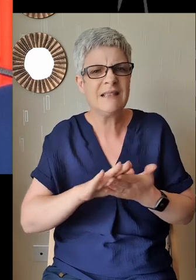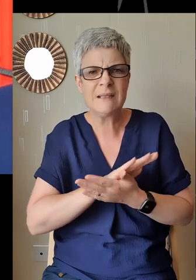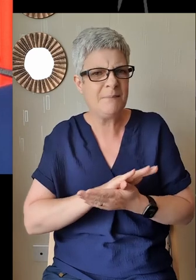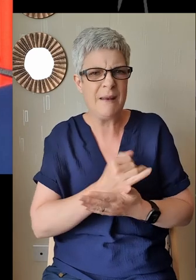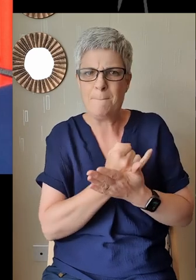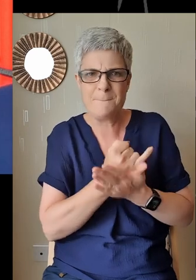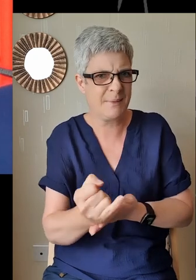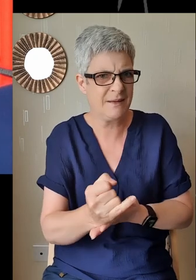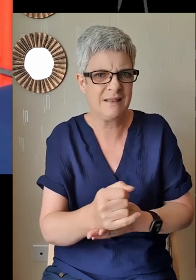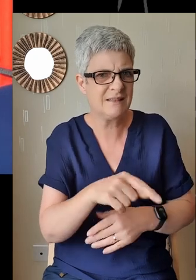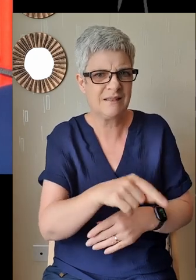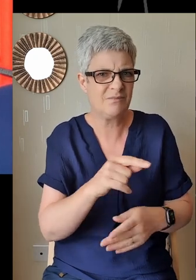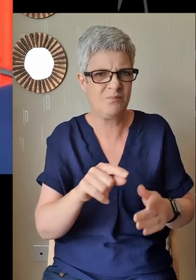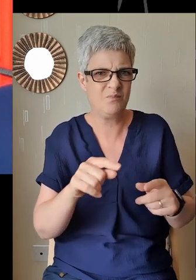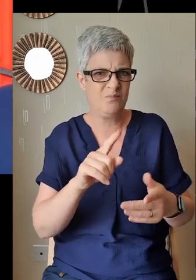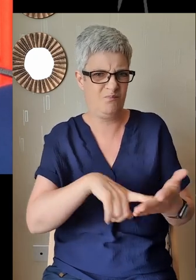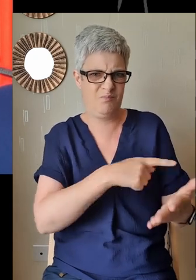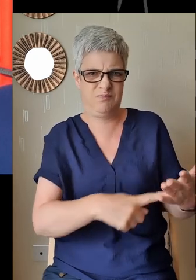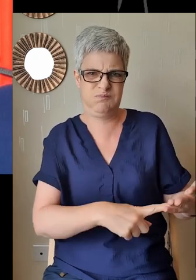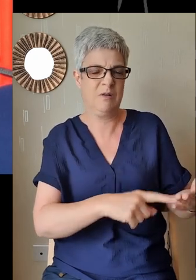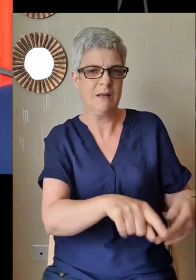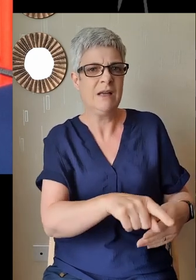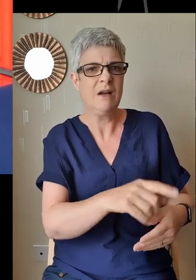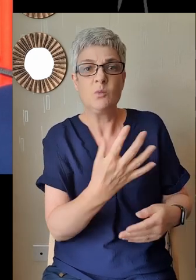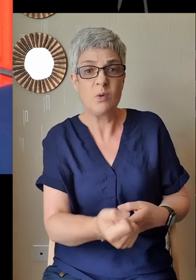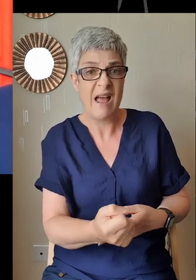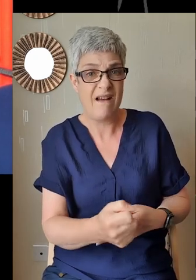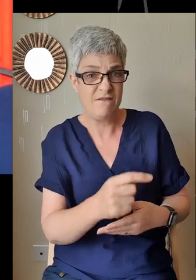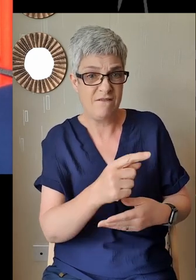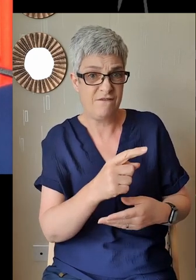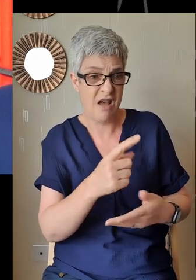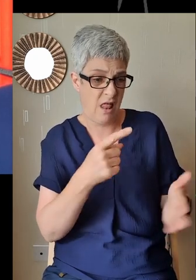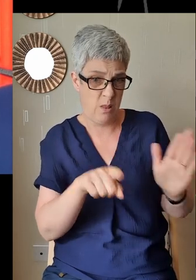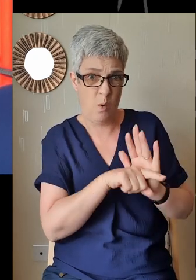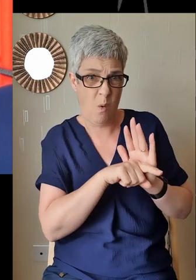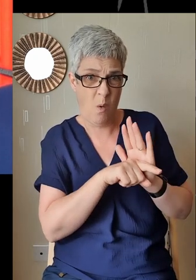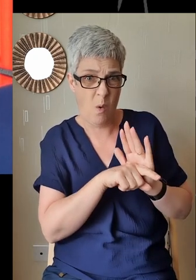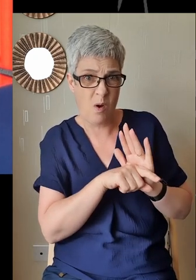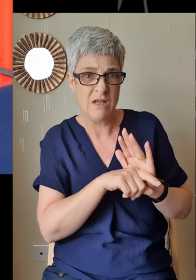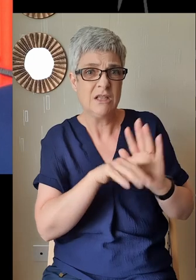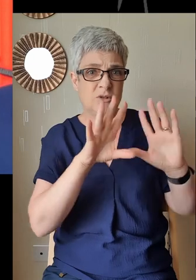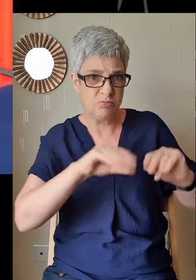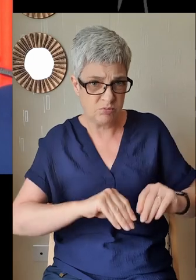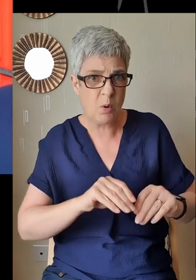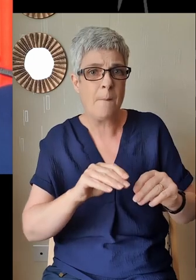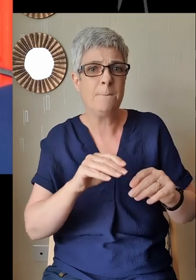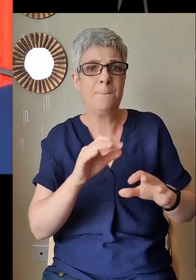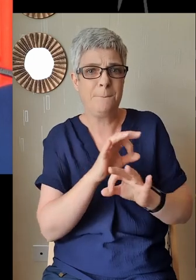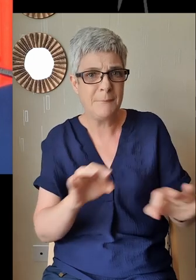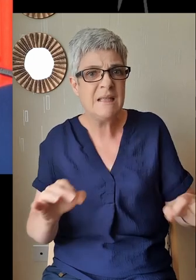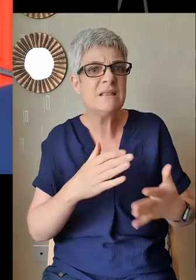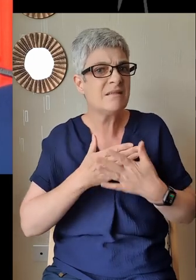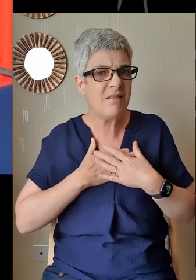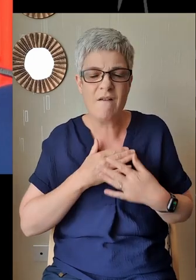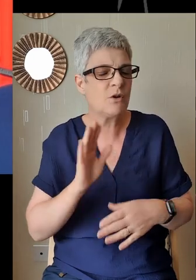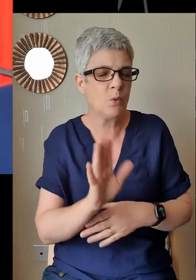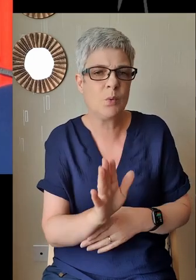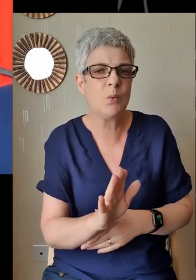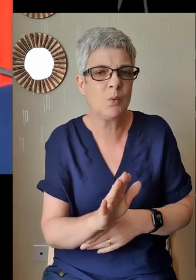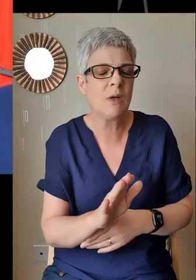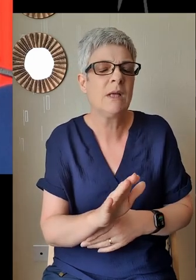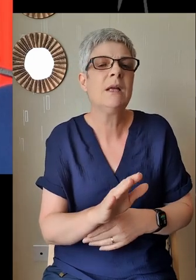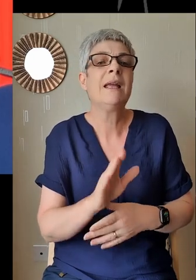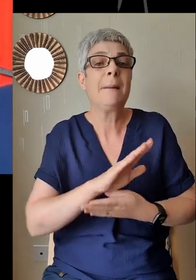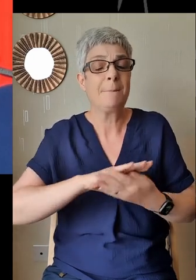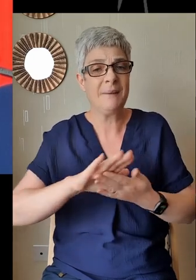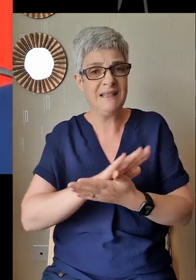these things. Nobody's going to pass a law outlawing peace or love or something like that. Rather, he means